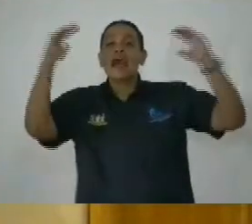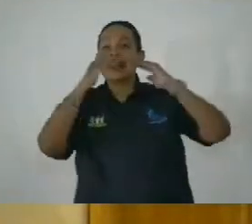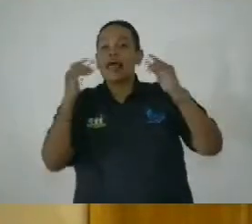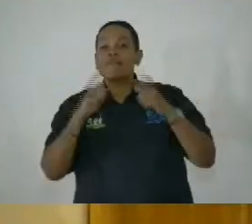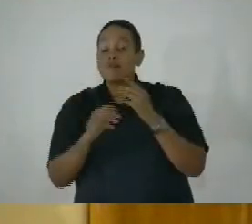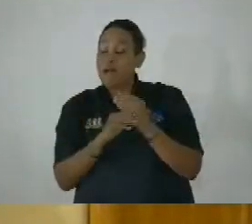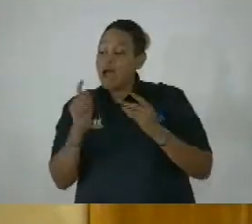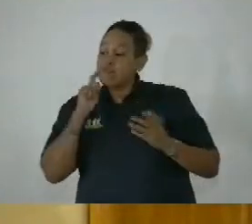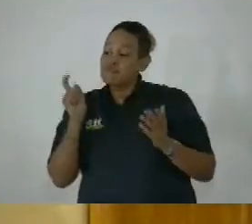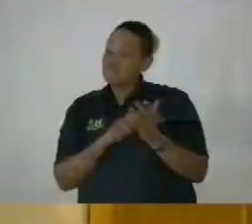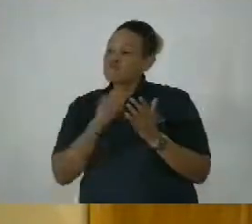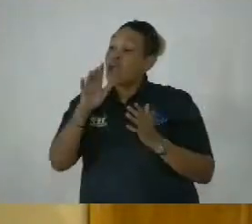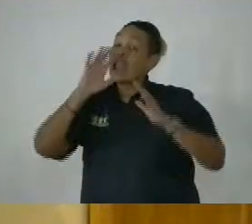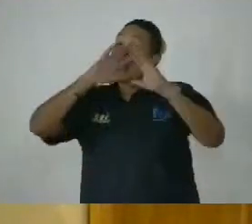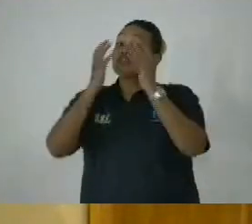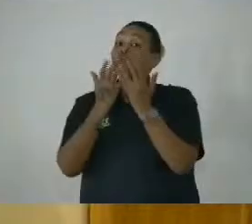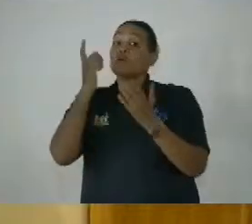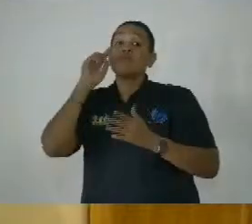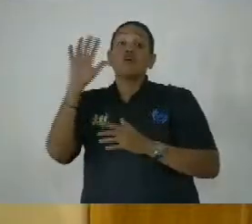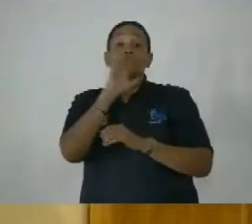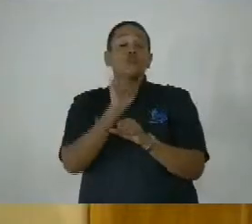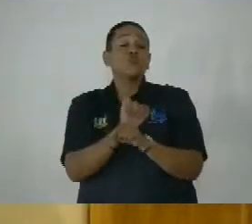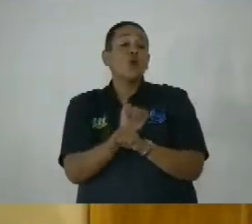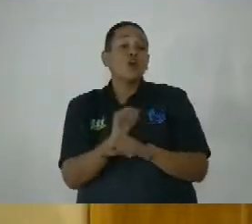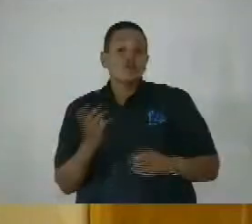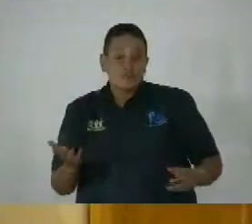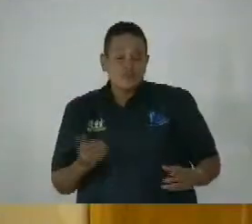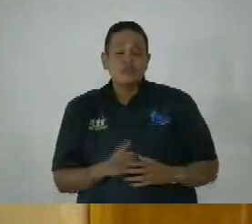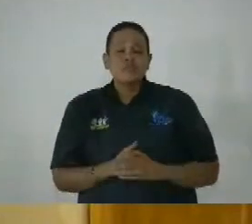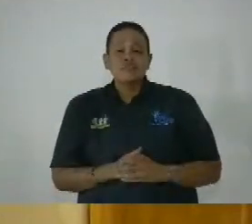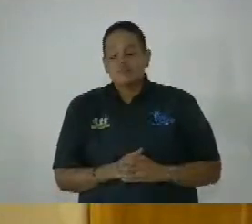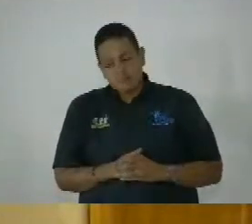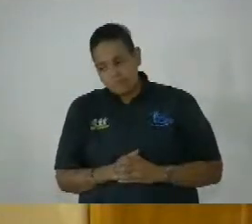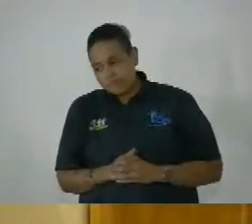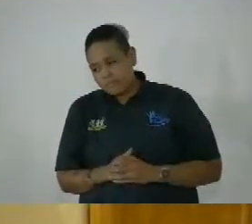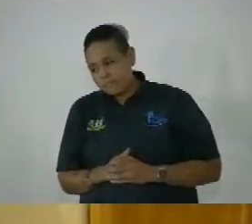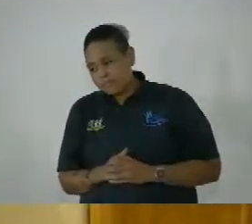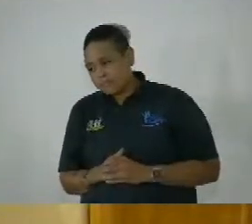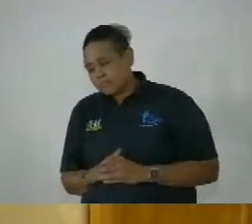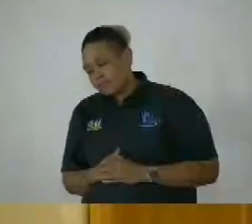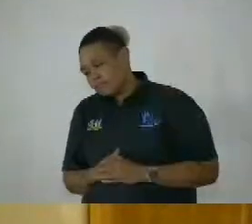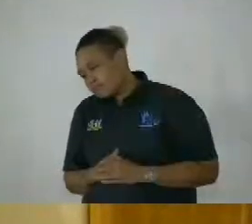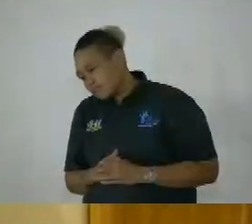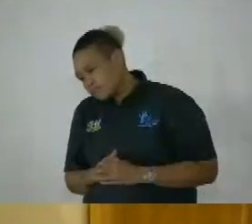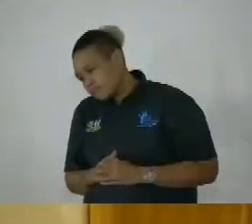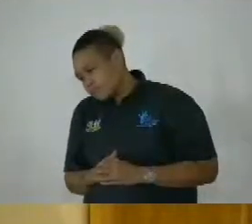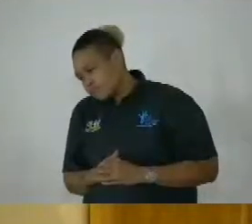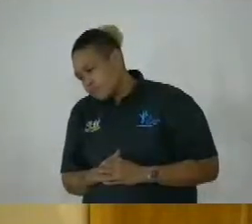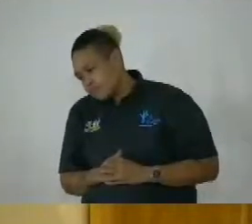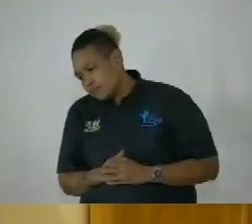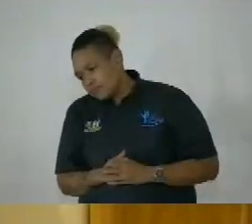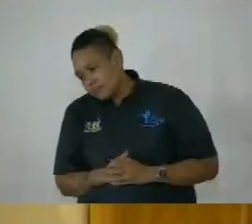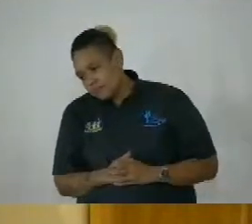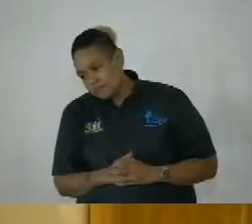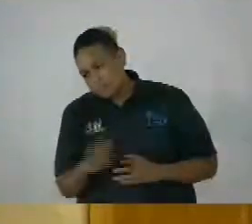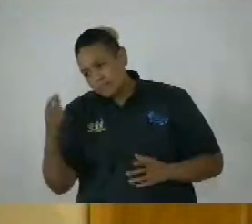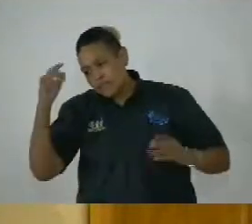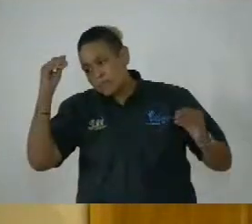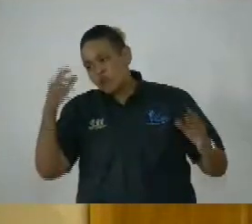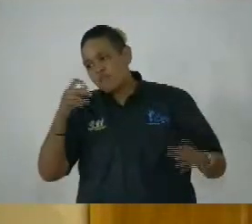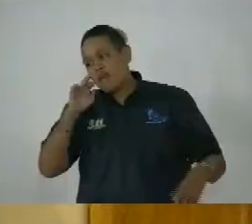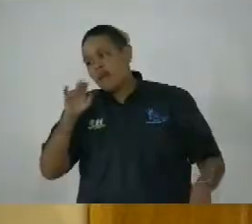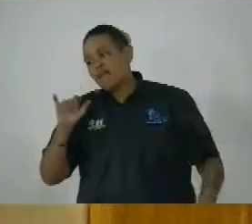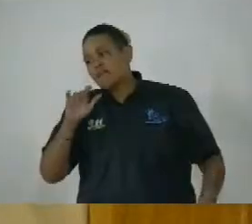is recognized globally for his work. I'm thinking, what if I could find this, Professor Farley will have to say, you may not